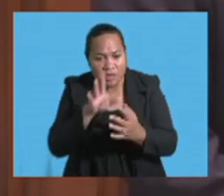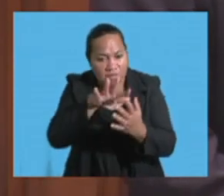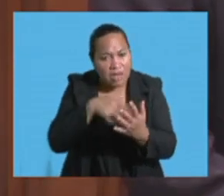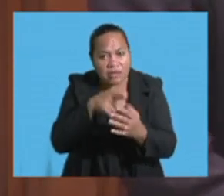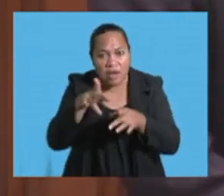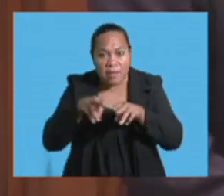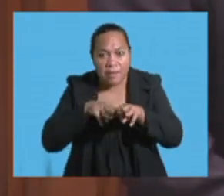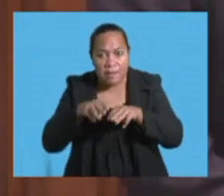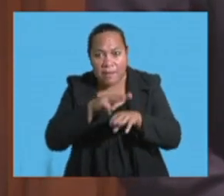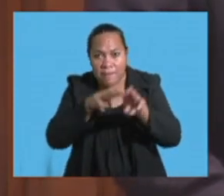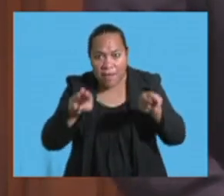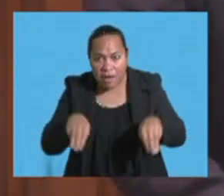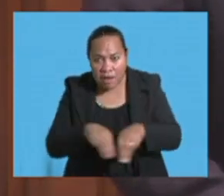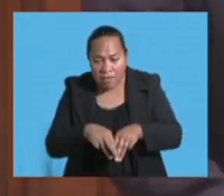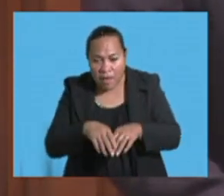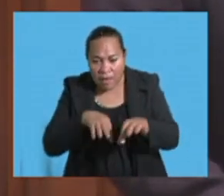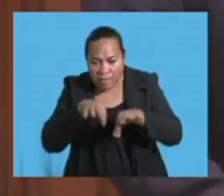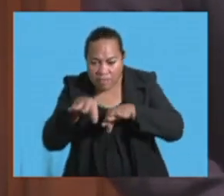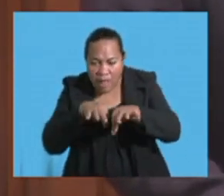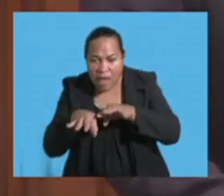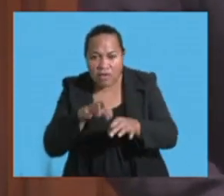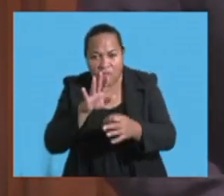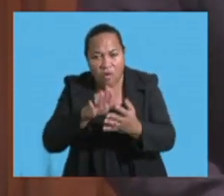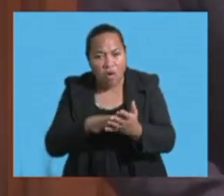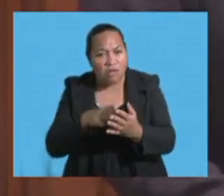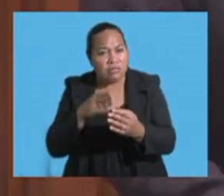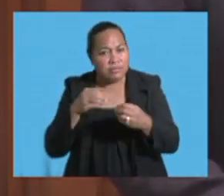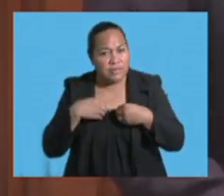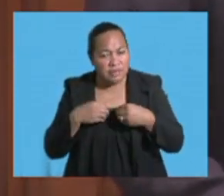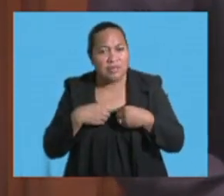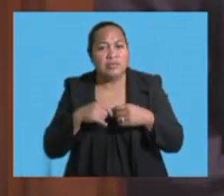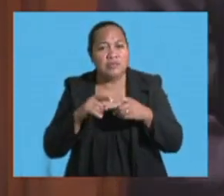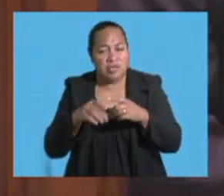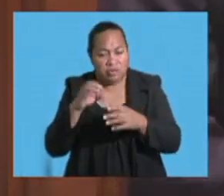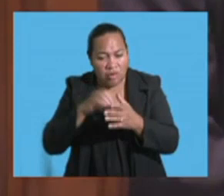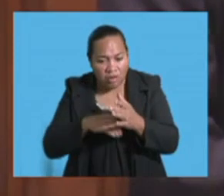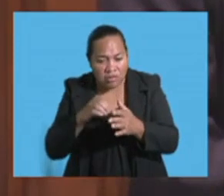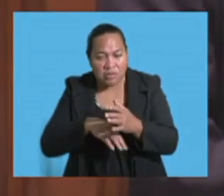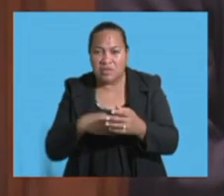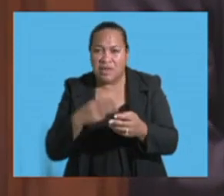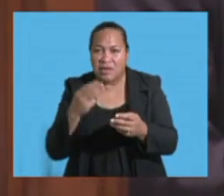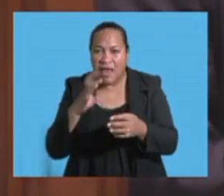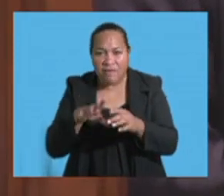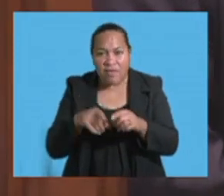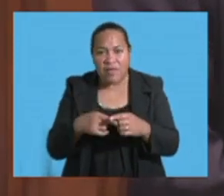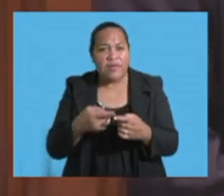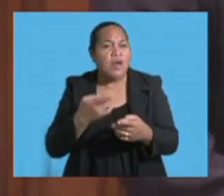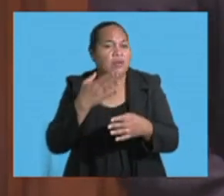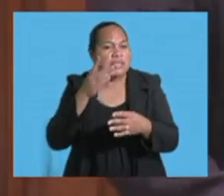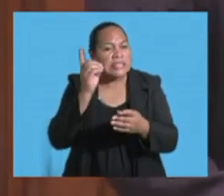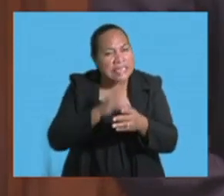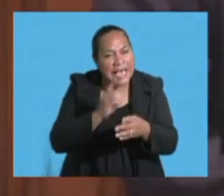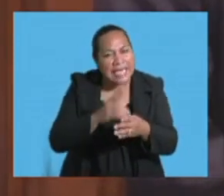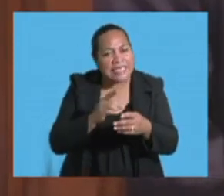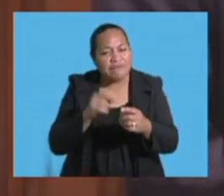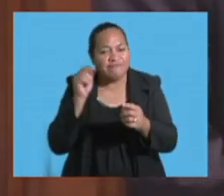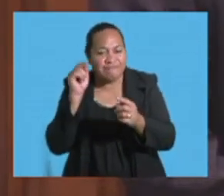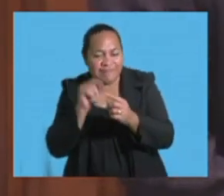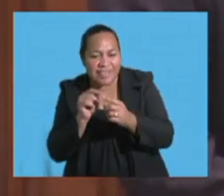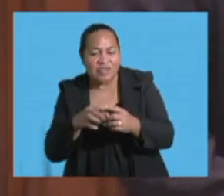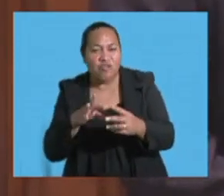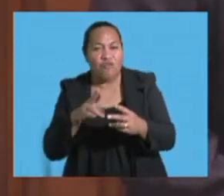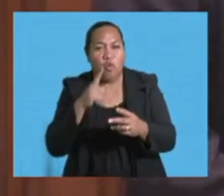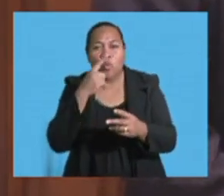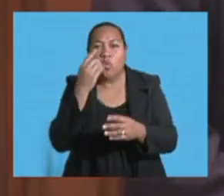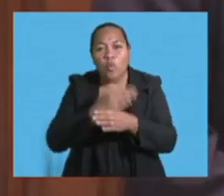project, costing and finance details, completion dates, employment details, and etc. For